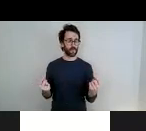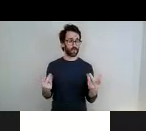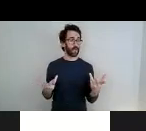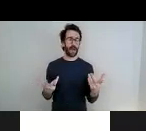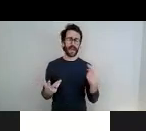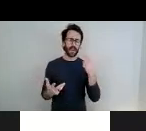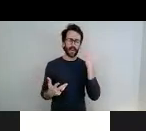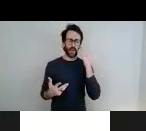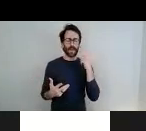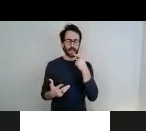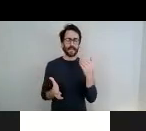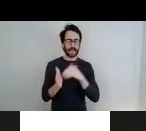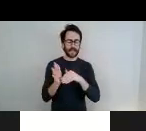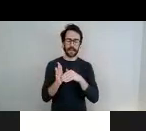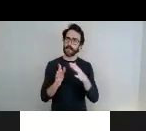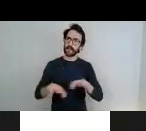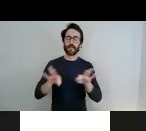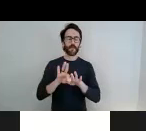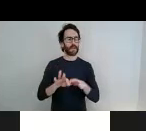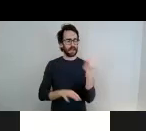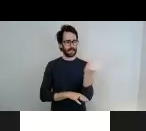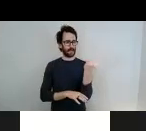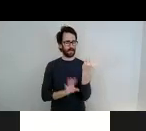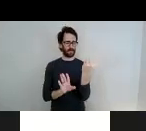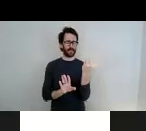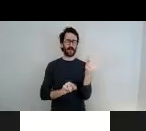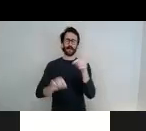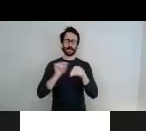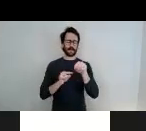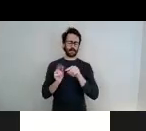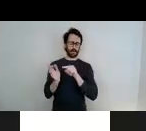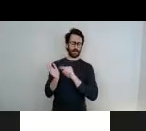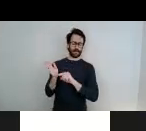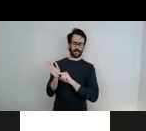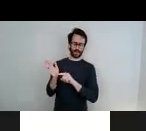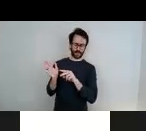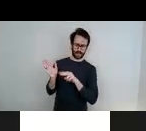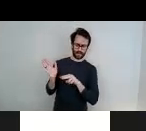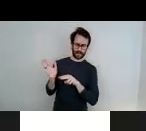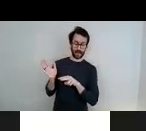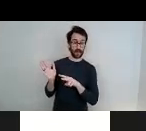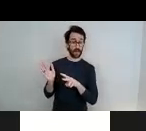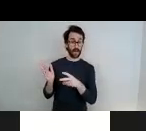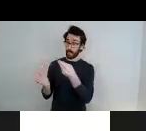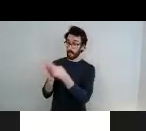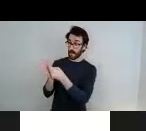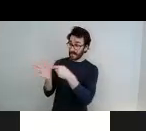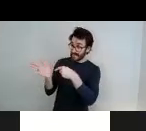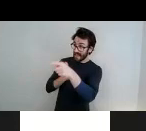it's so important with any type of scam to do your research. Don't send money to somebody you've never